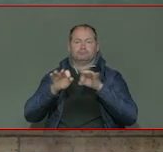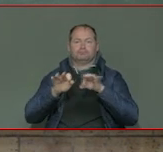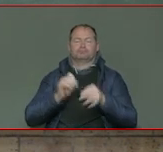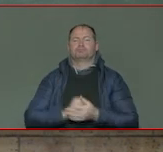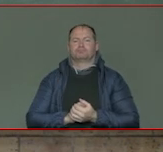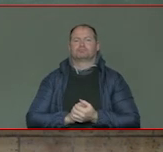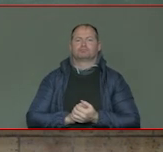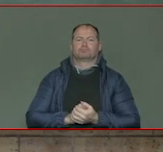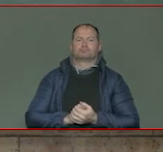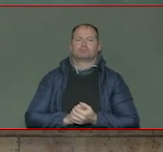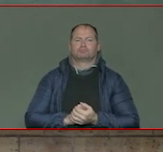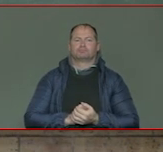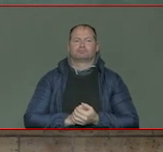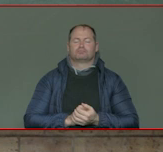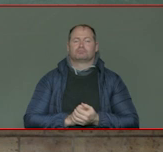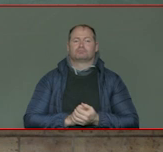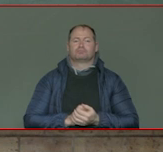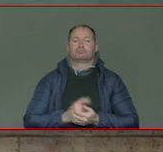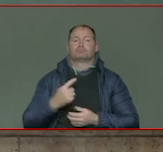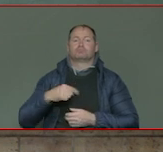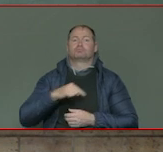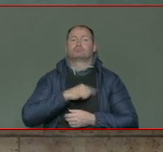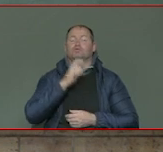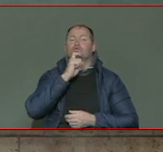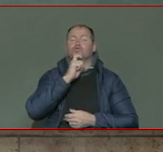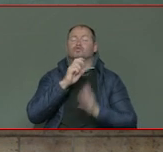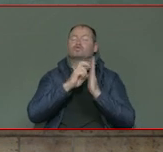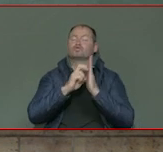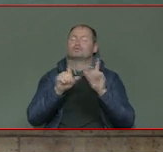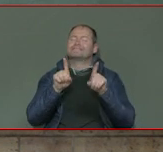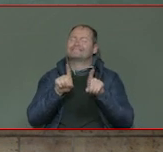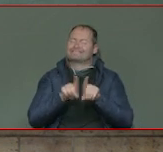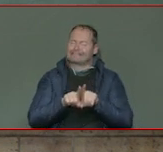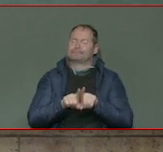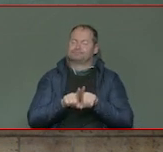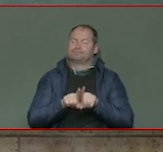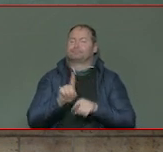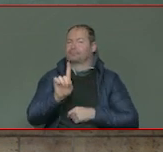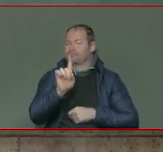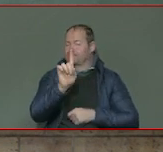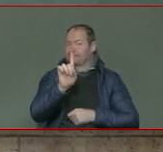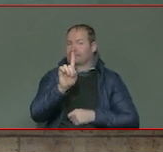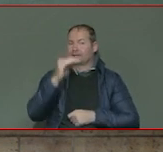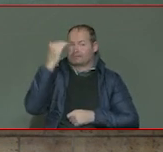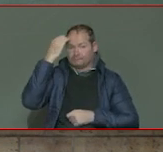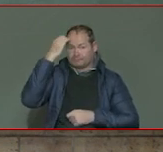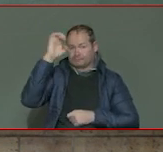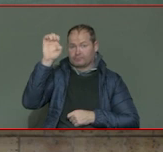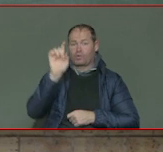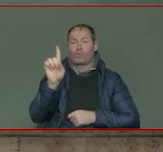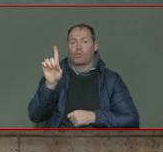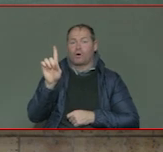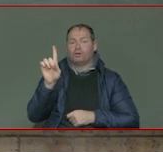look here. We're still using the same rule. I'm just saying to you, if the exponent is 1,